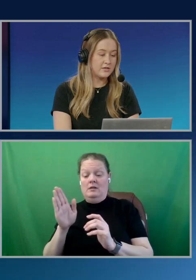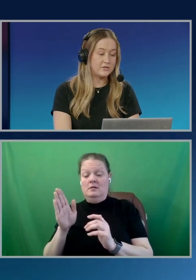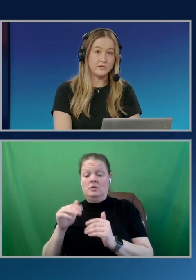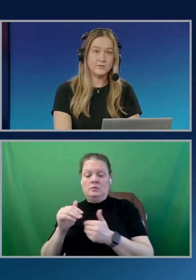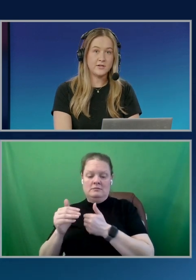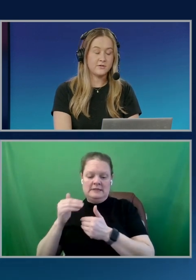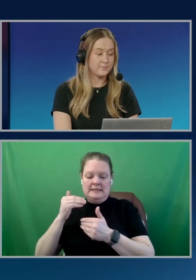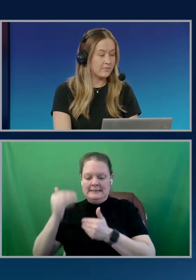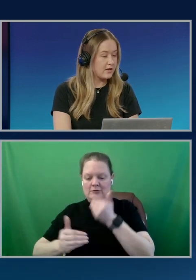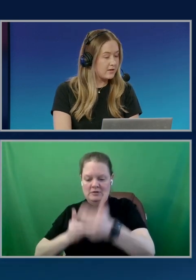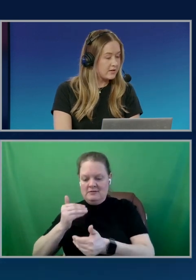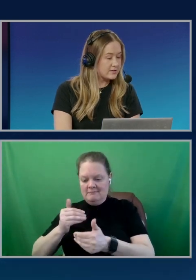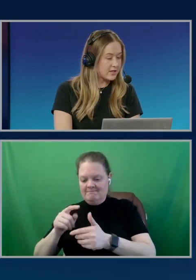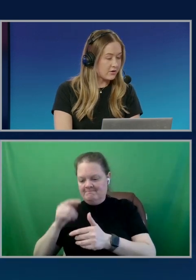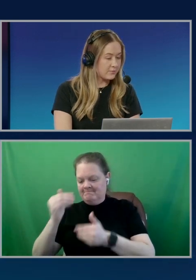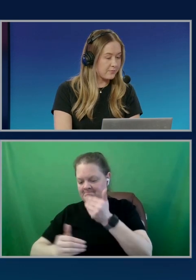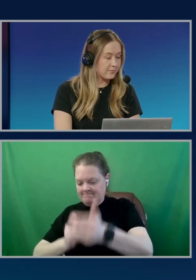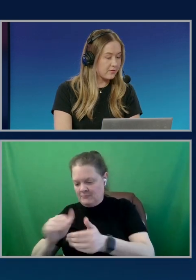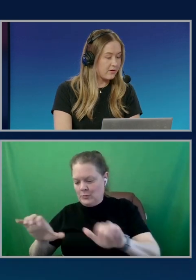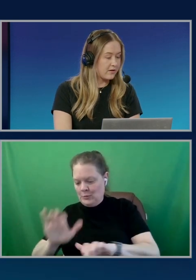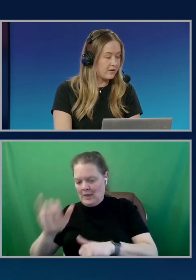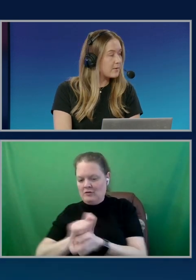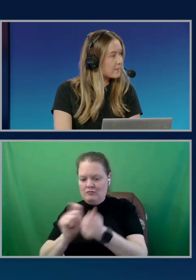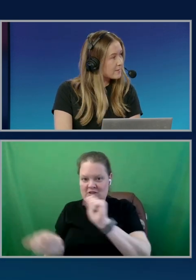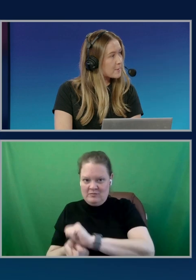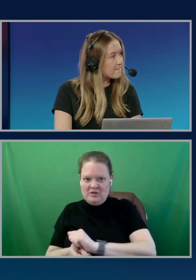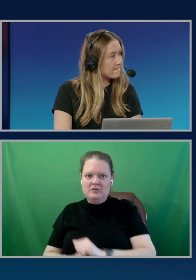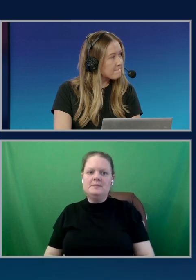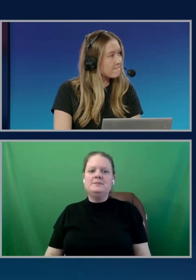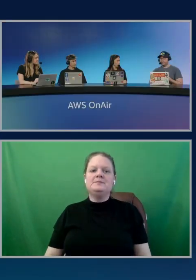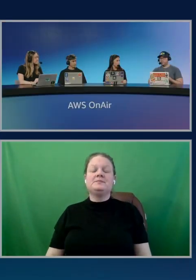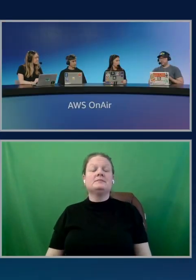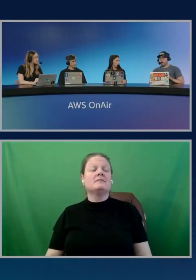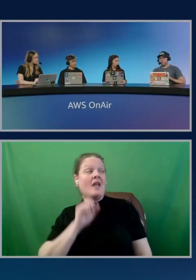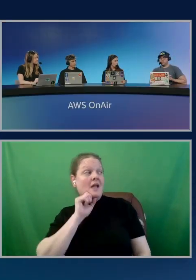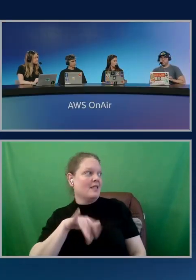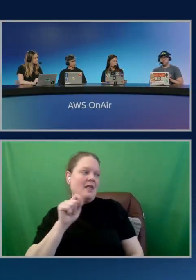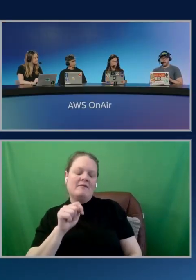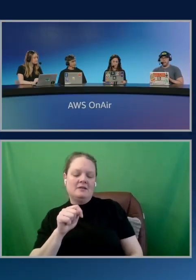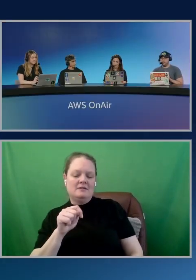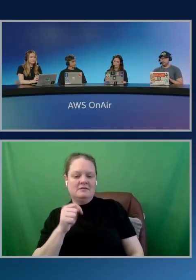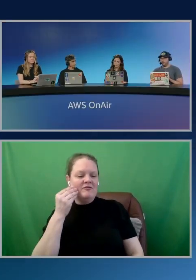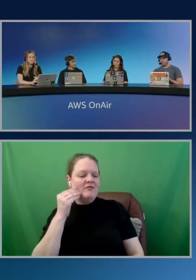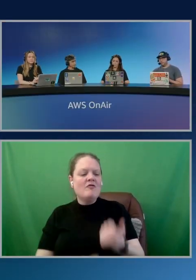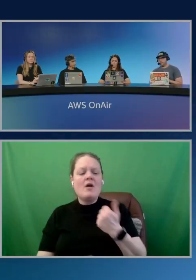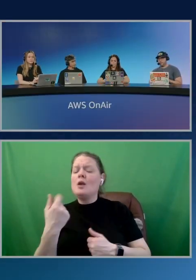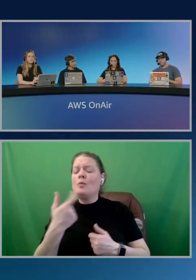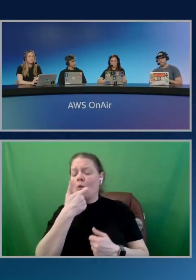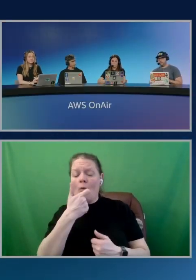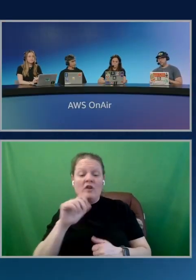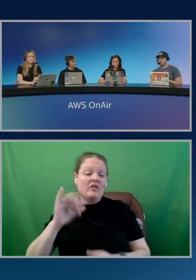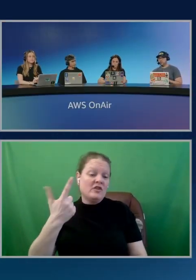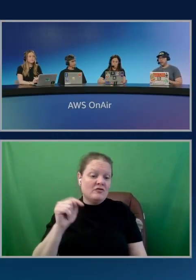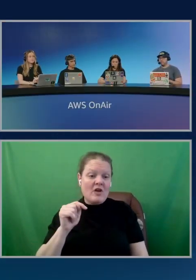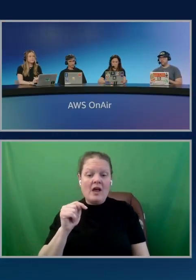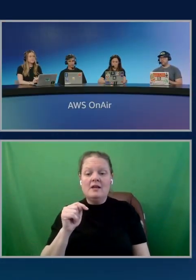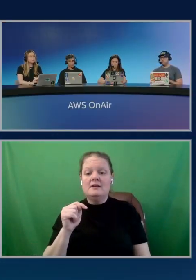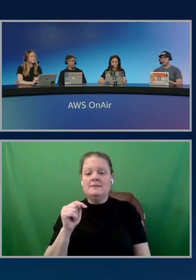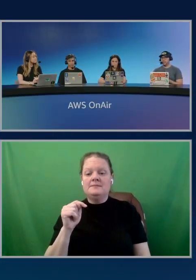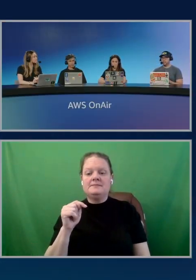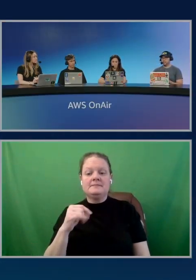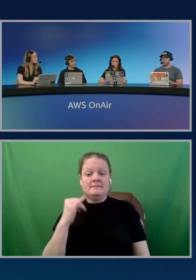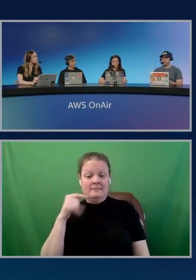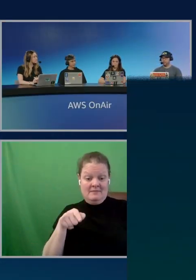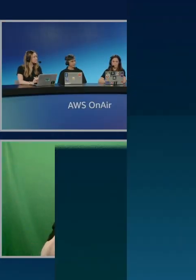steps to do so. So I love it. And just for anybody watching in chat, if you're not familiar